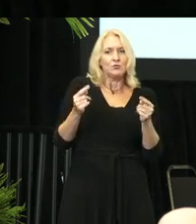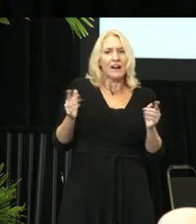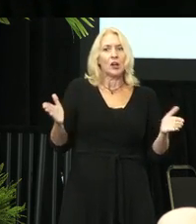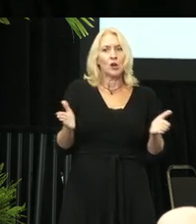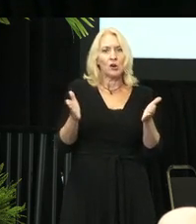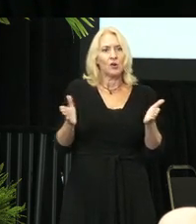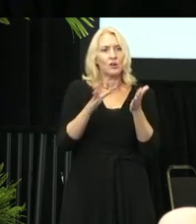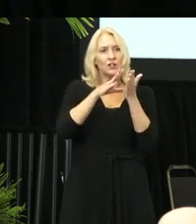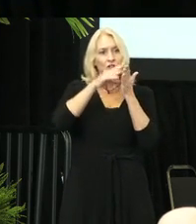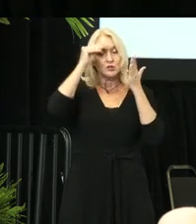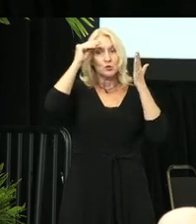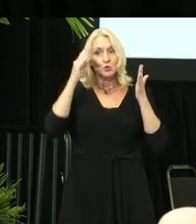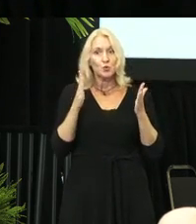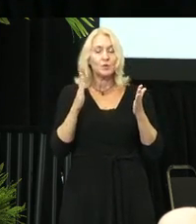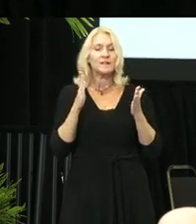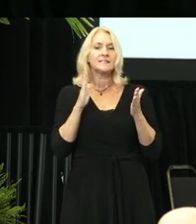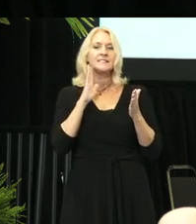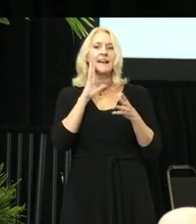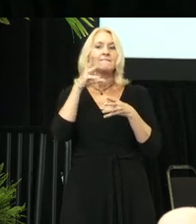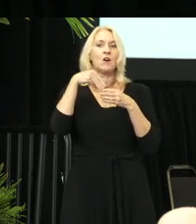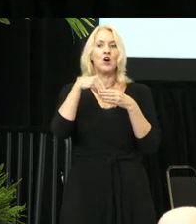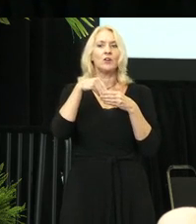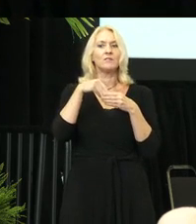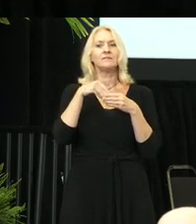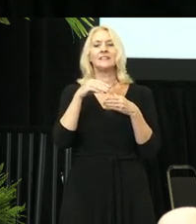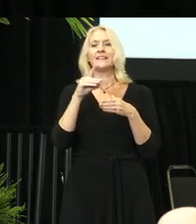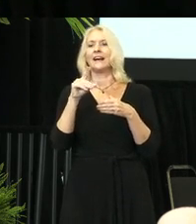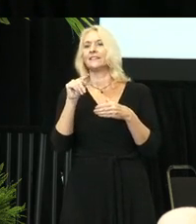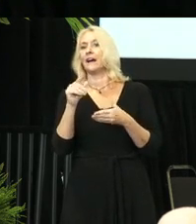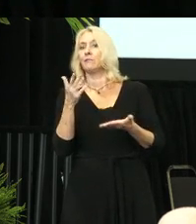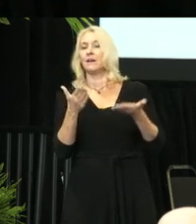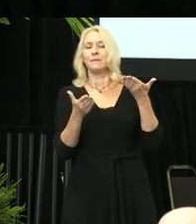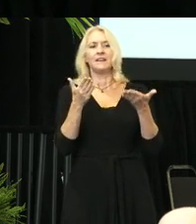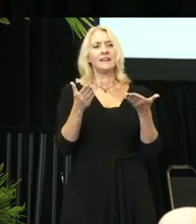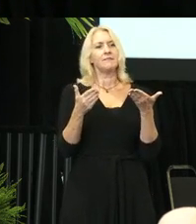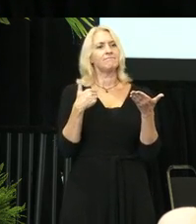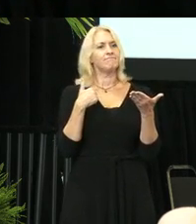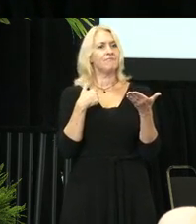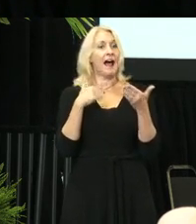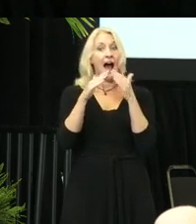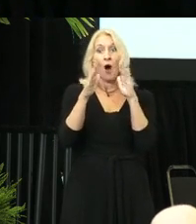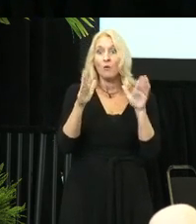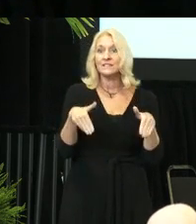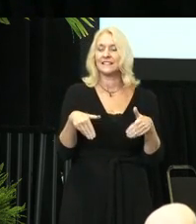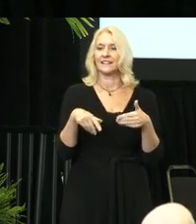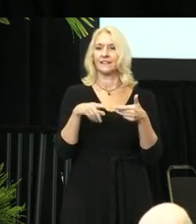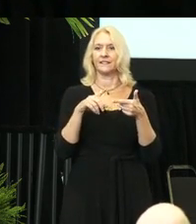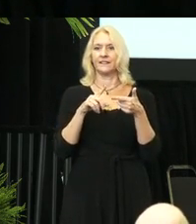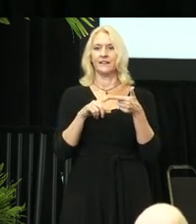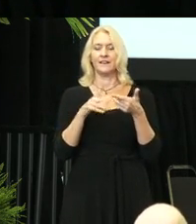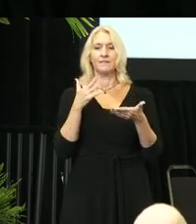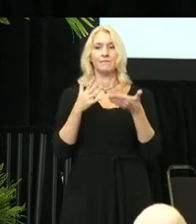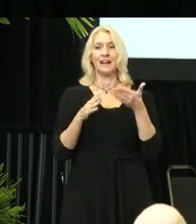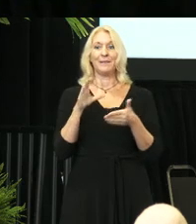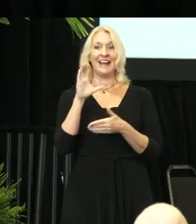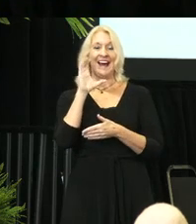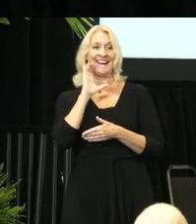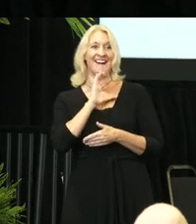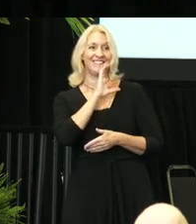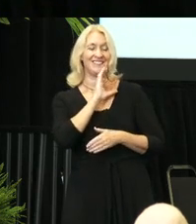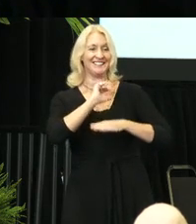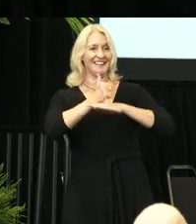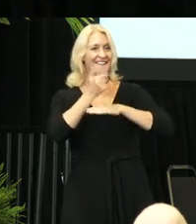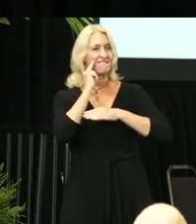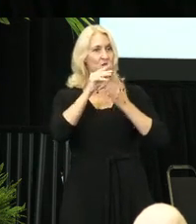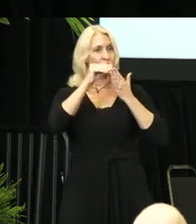student housing. That means a cafe for our culinary arts students to show all of the city what they do.